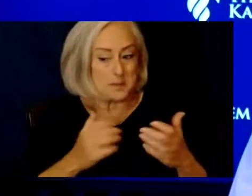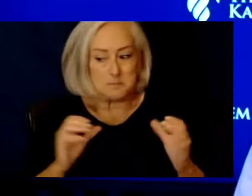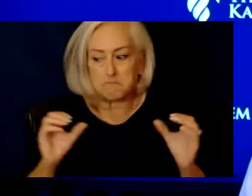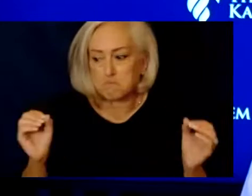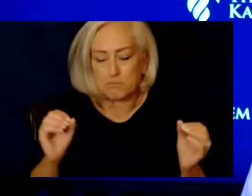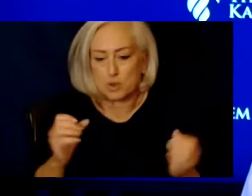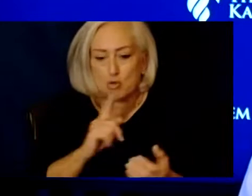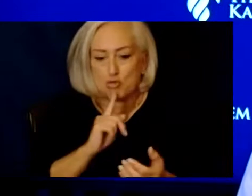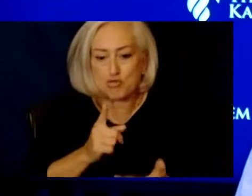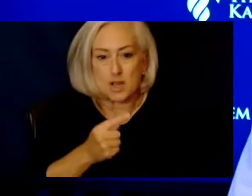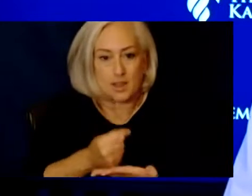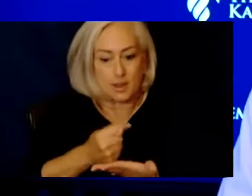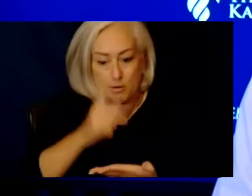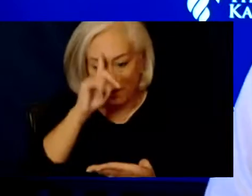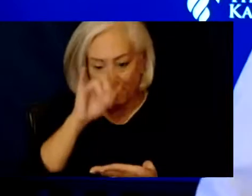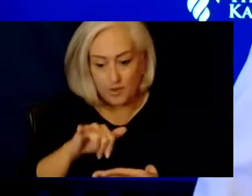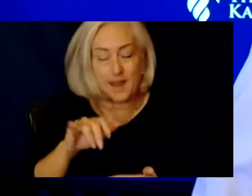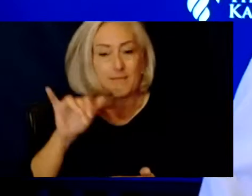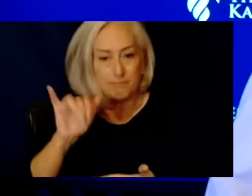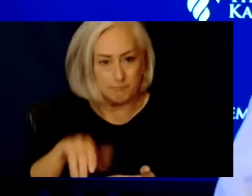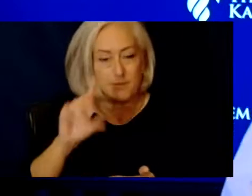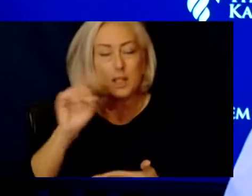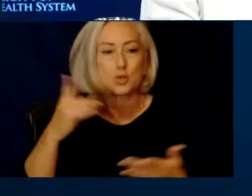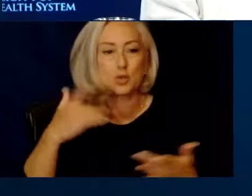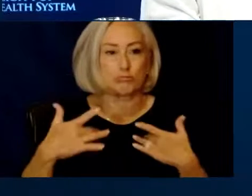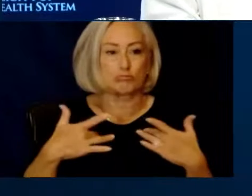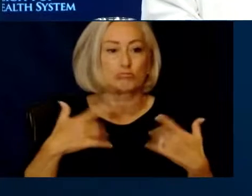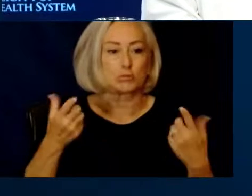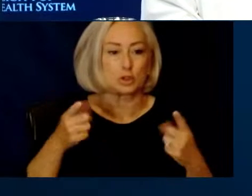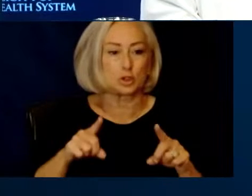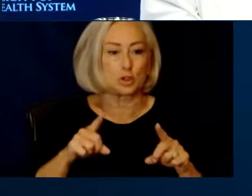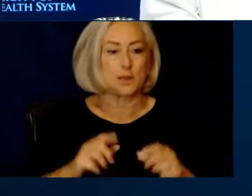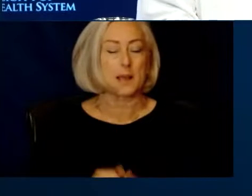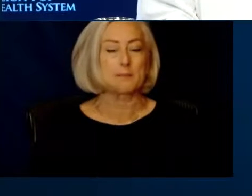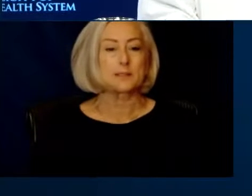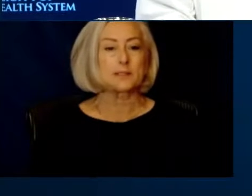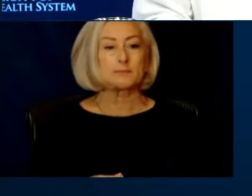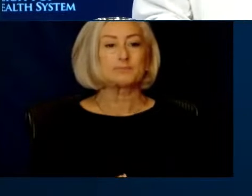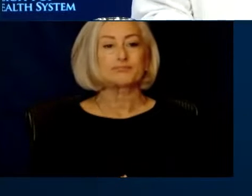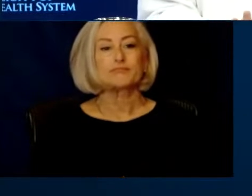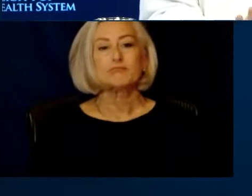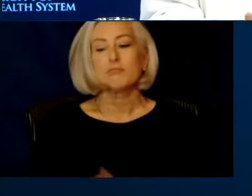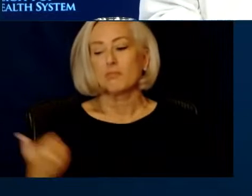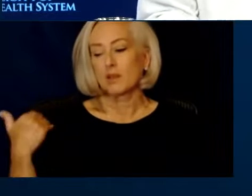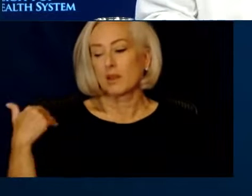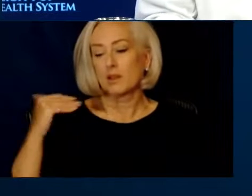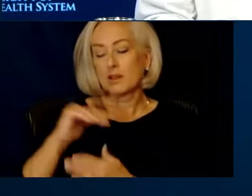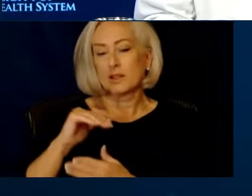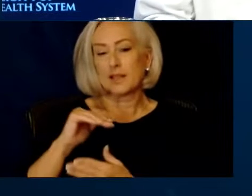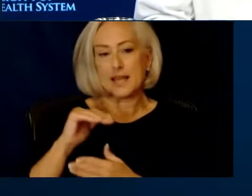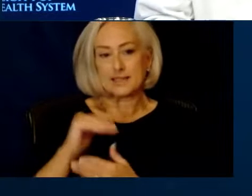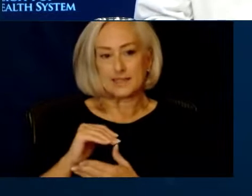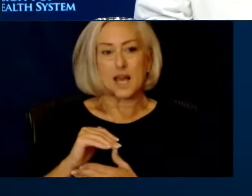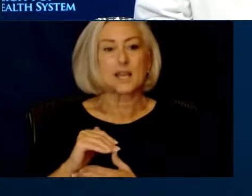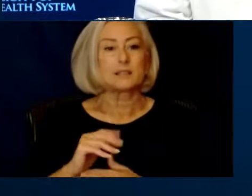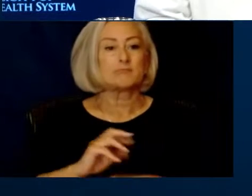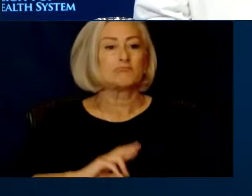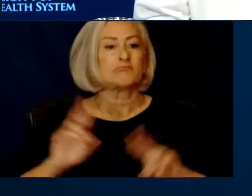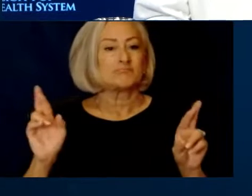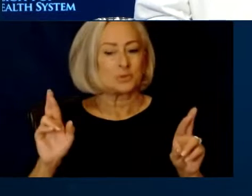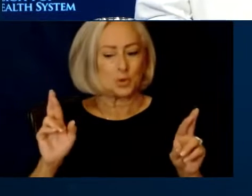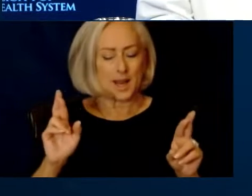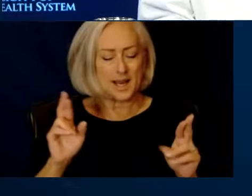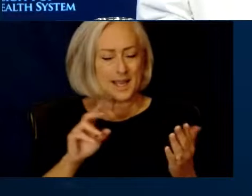we become a little bit more concerned. Yeah, and as I recall, I was trying to do a little bit of reading last night so I could be, ready for some questions here, but the